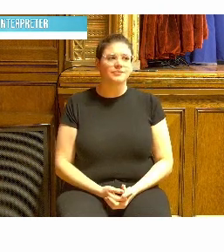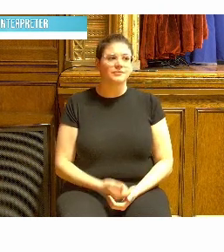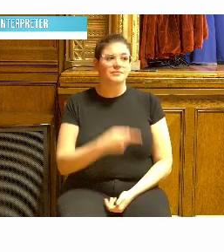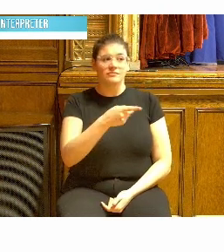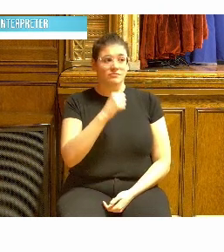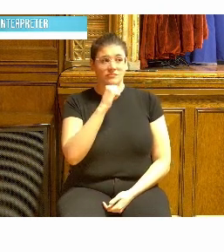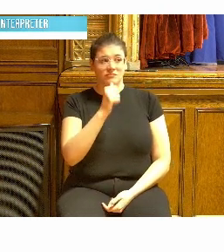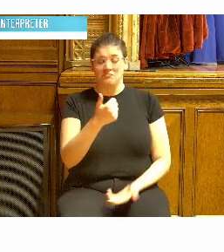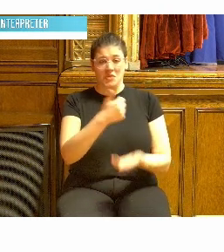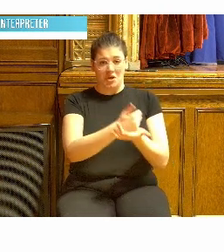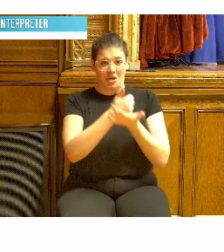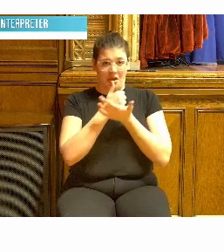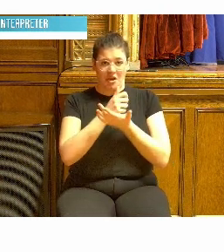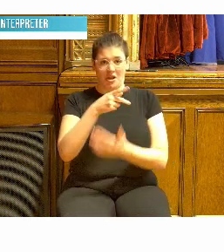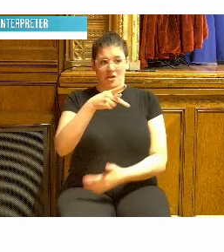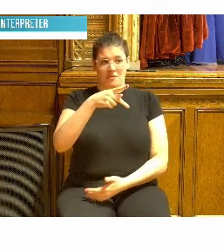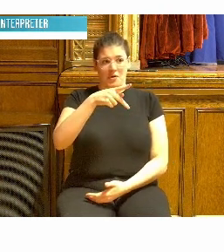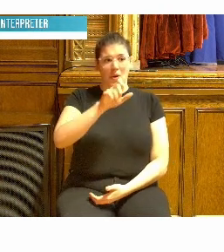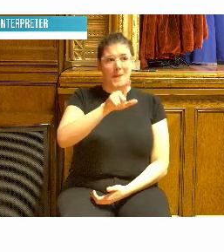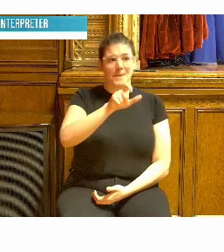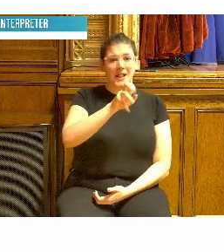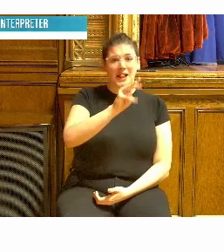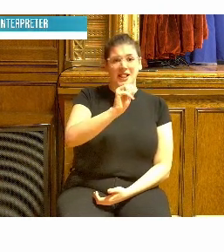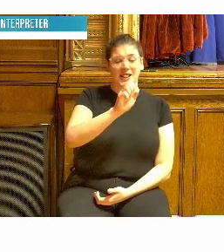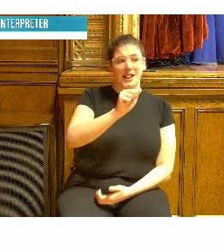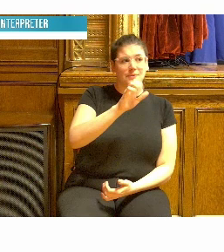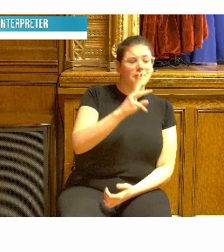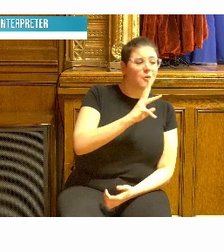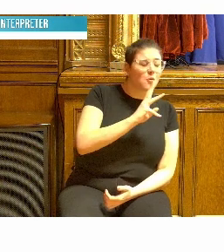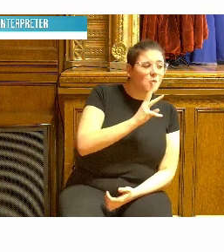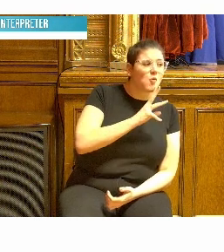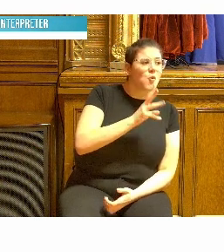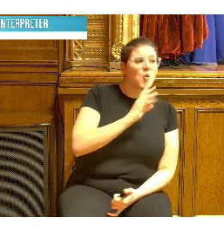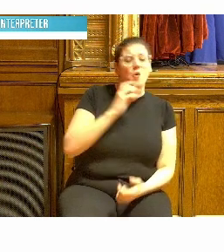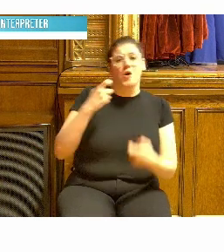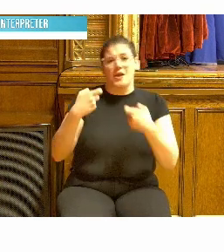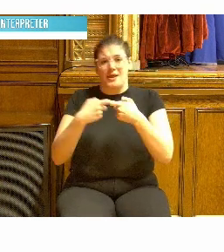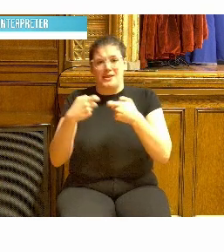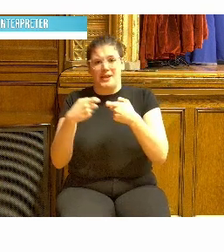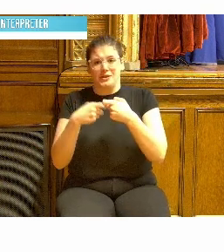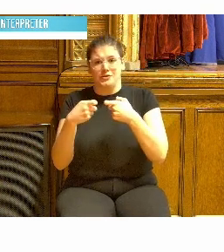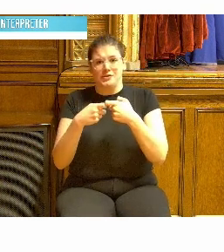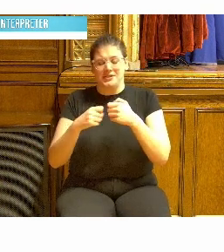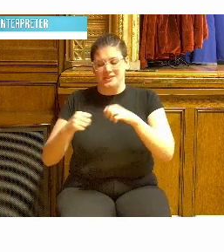help you with your plumbing, your electricity, your foundation. They're not gonna do none of that.